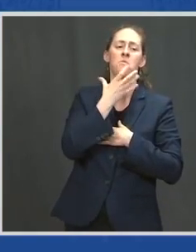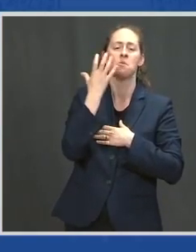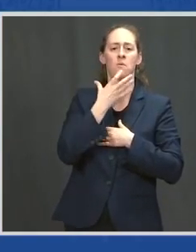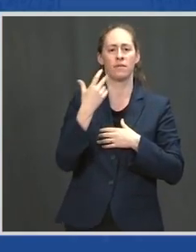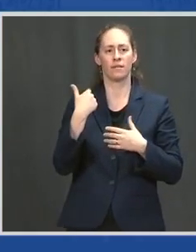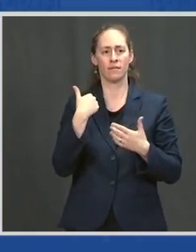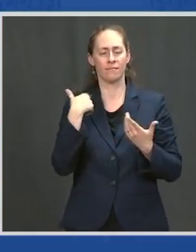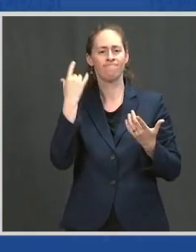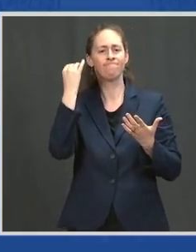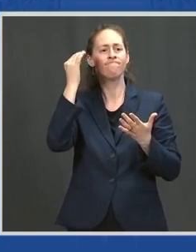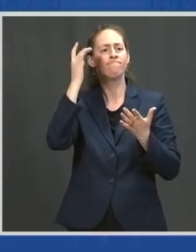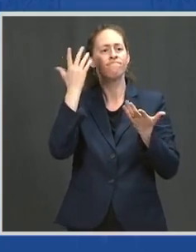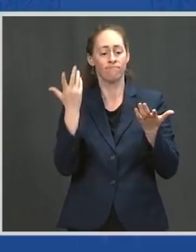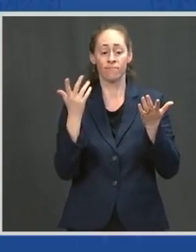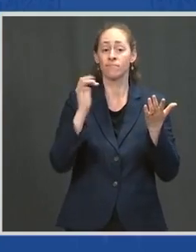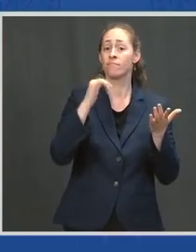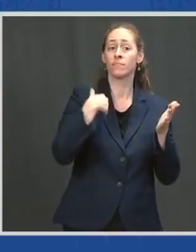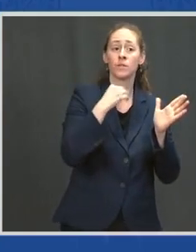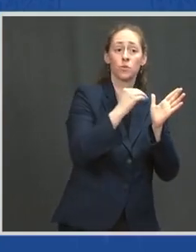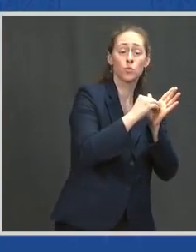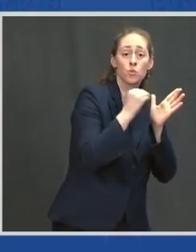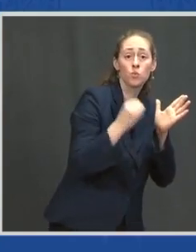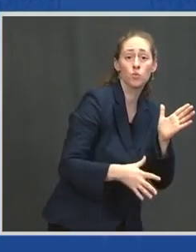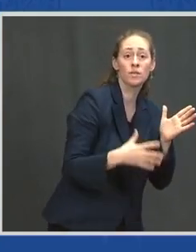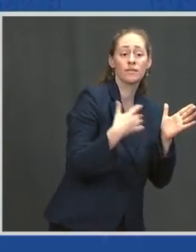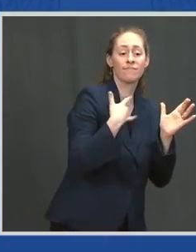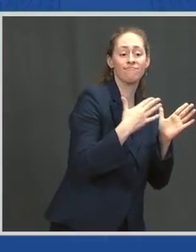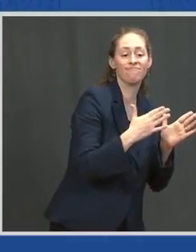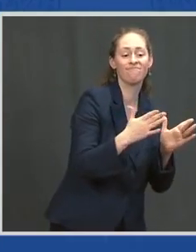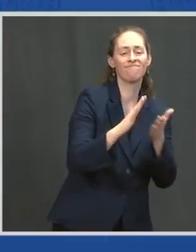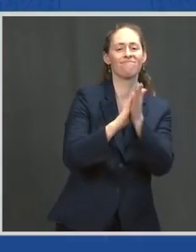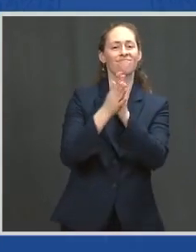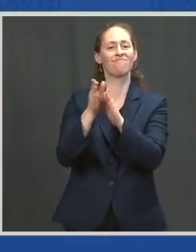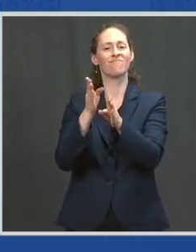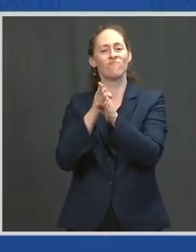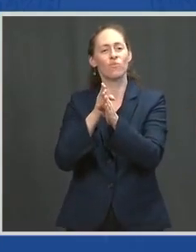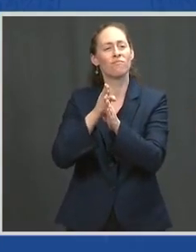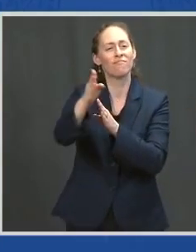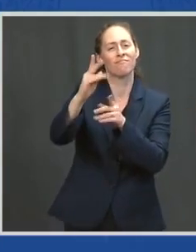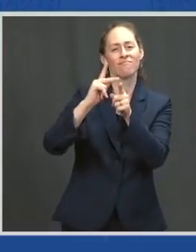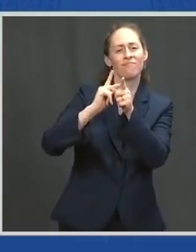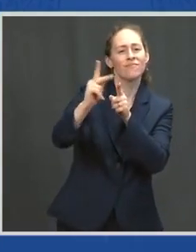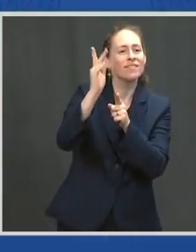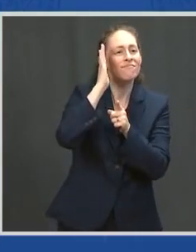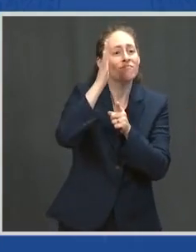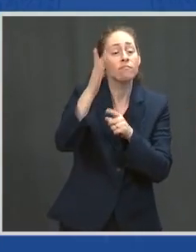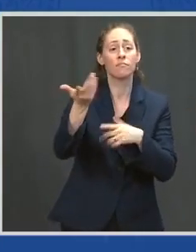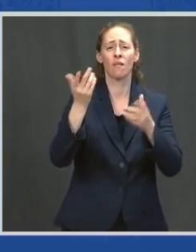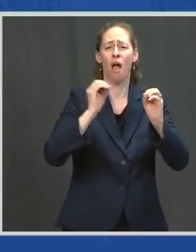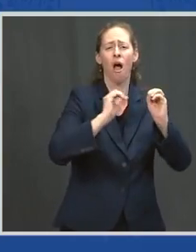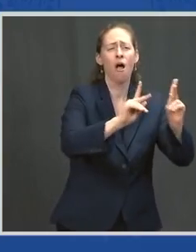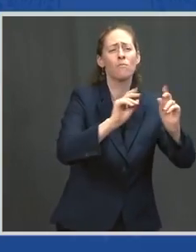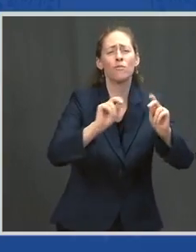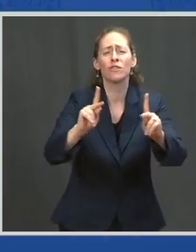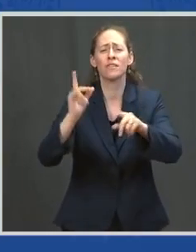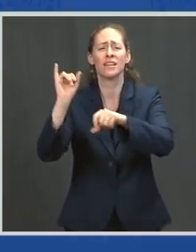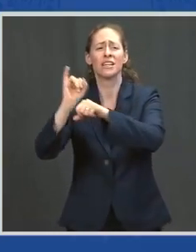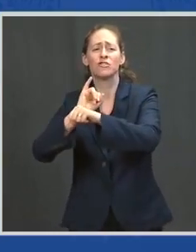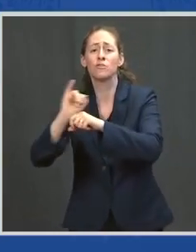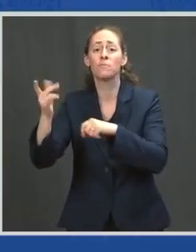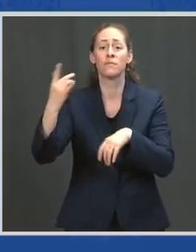has provided me numerous opportunities to intern, volunteer, and also earn professional